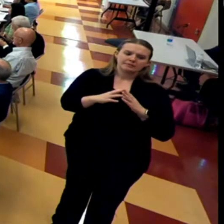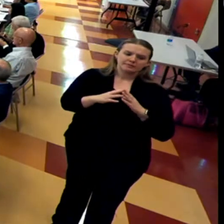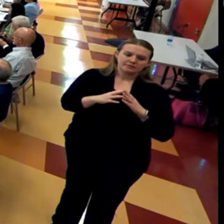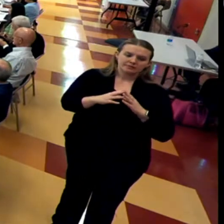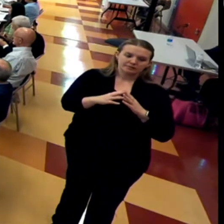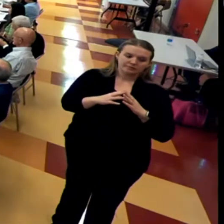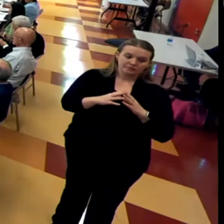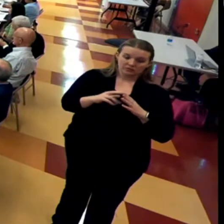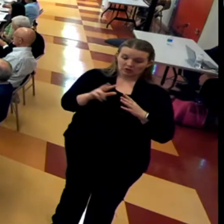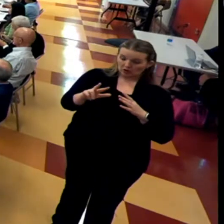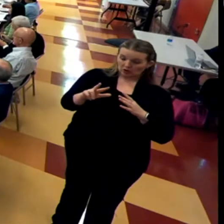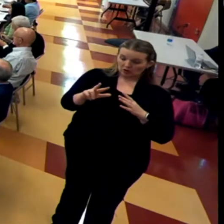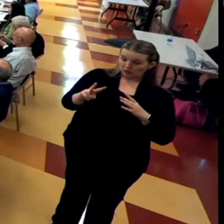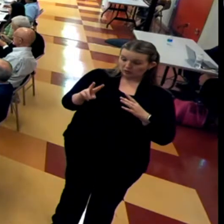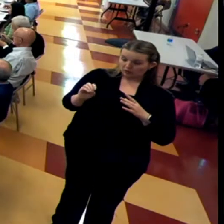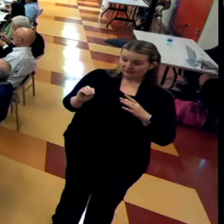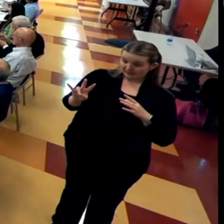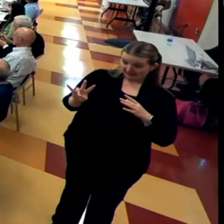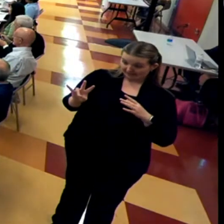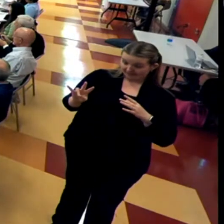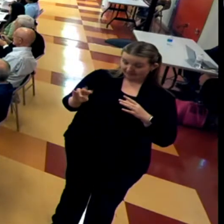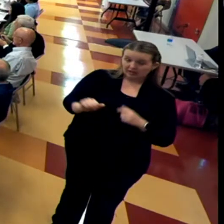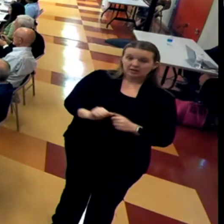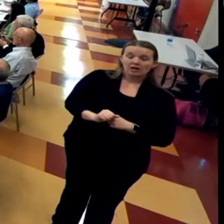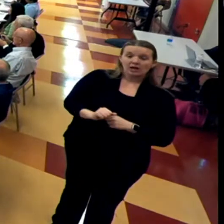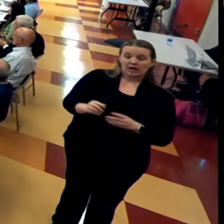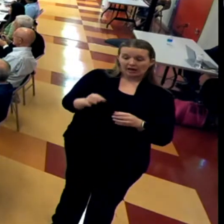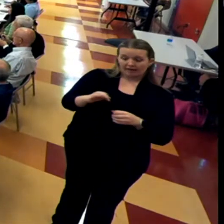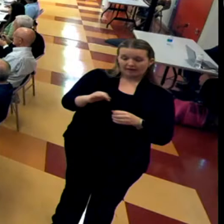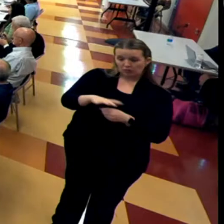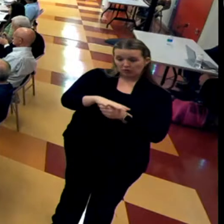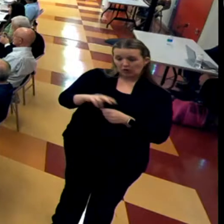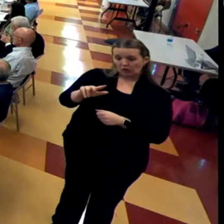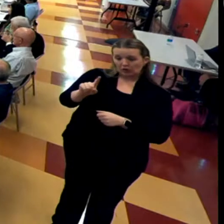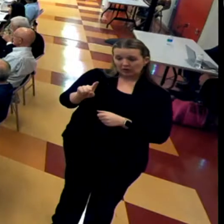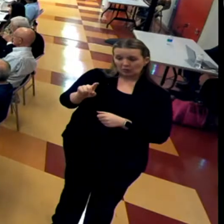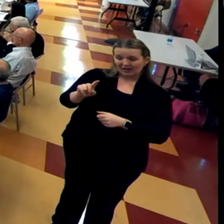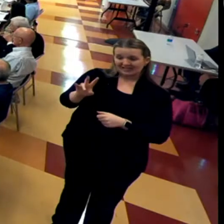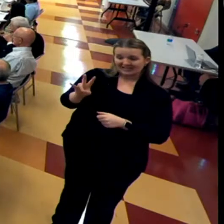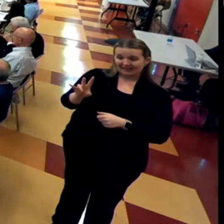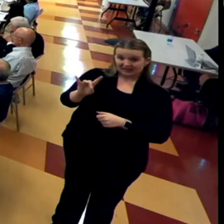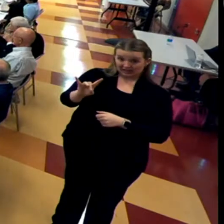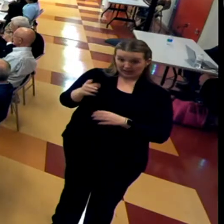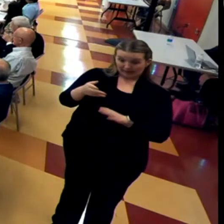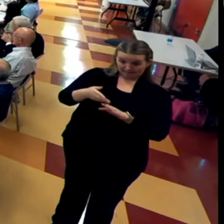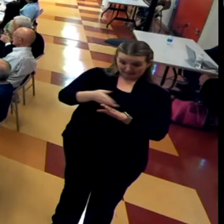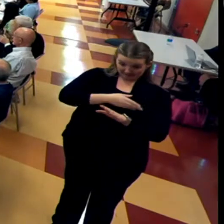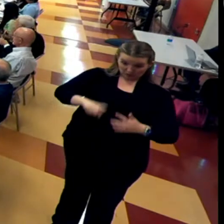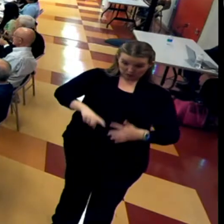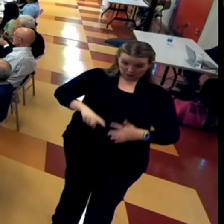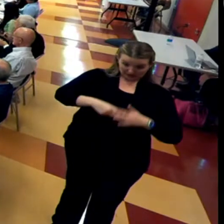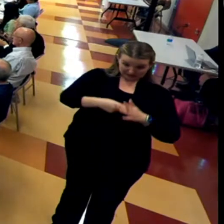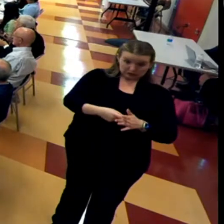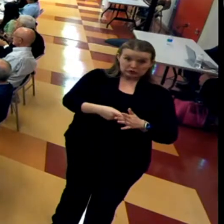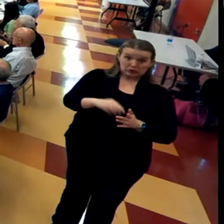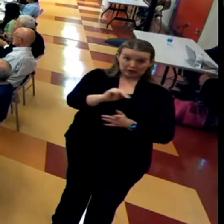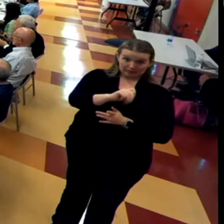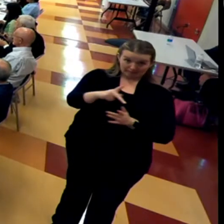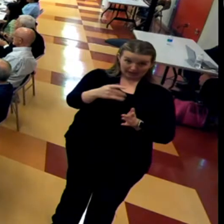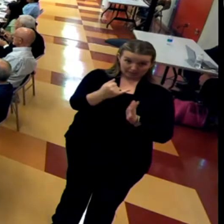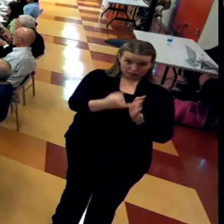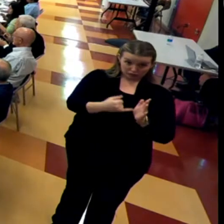precincts 3207 and 3178. Before we started the map drawing